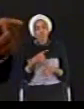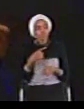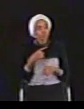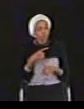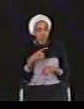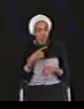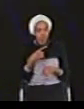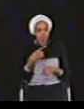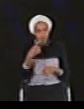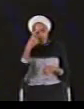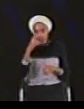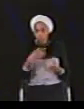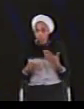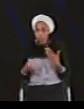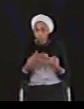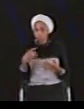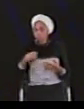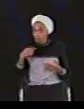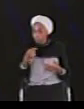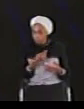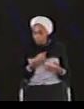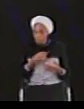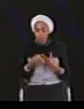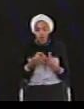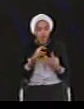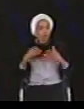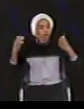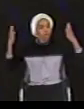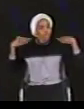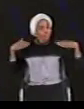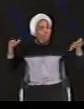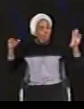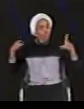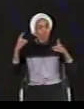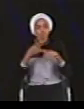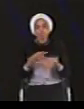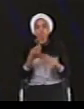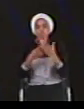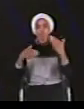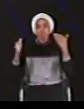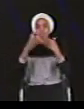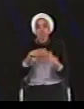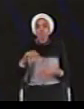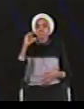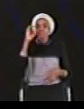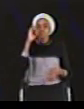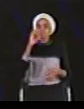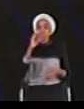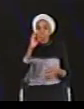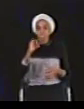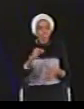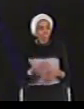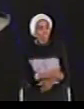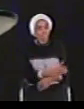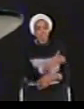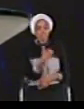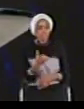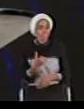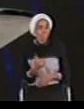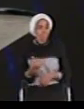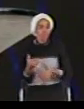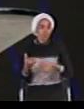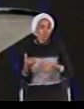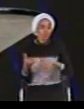we or an angel from heaven preach any other